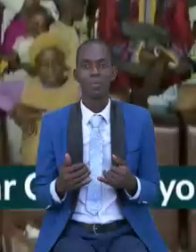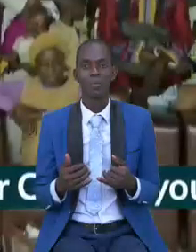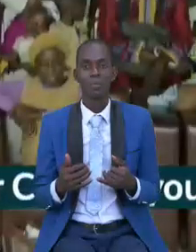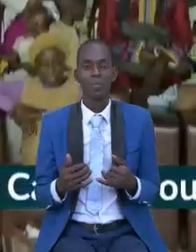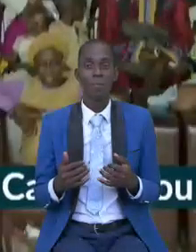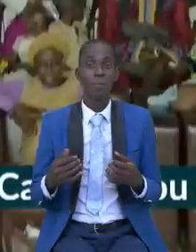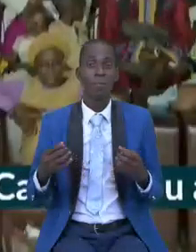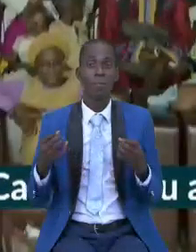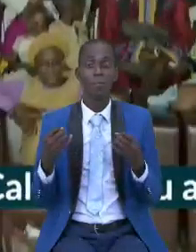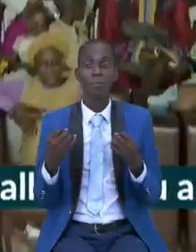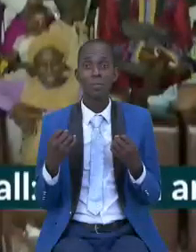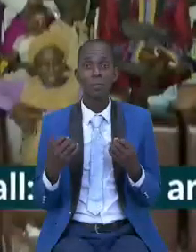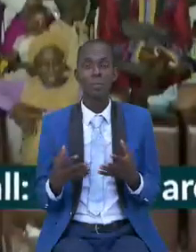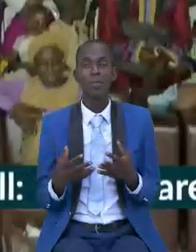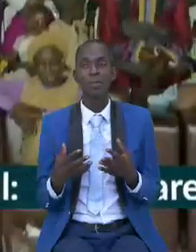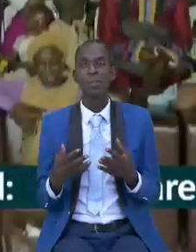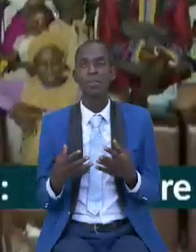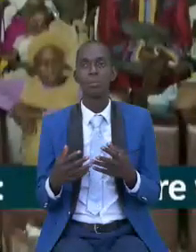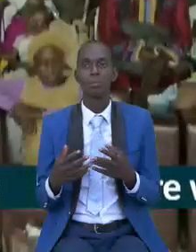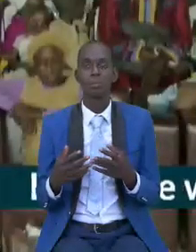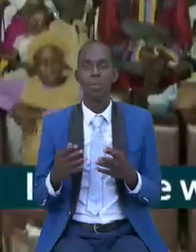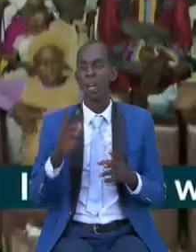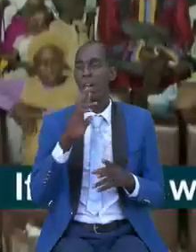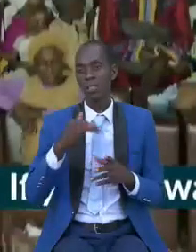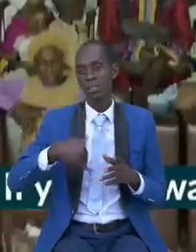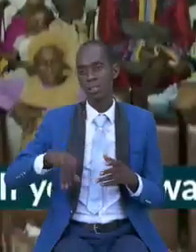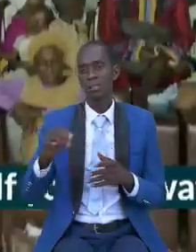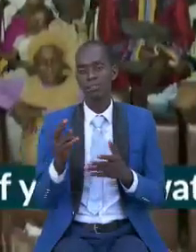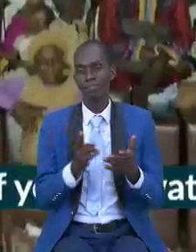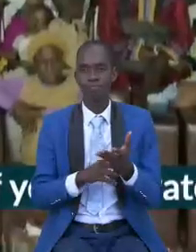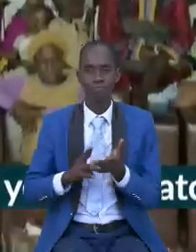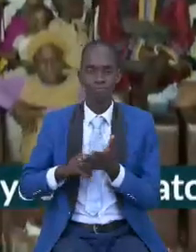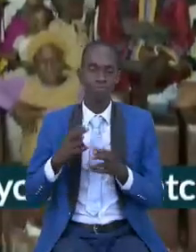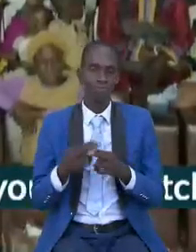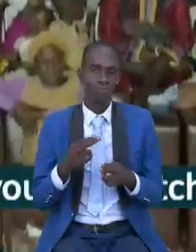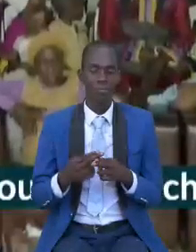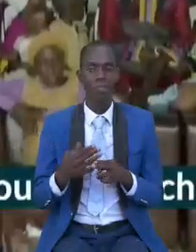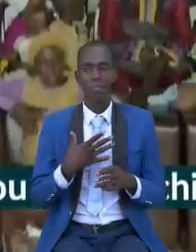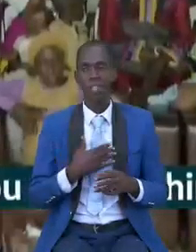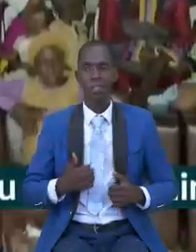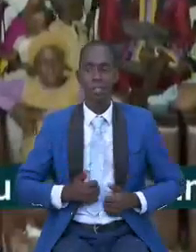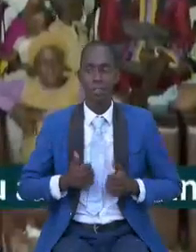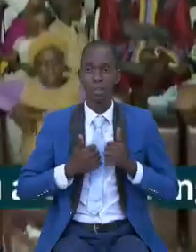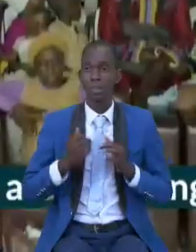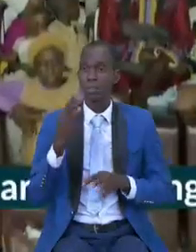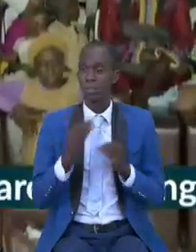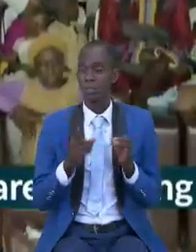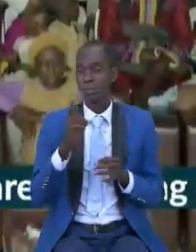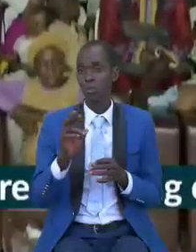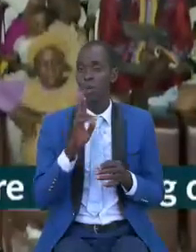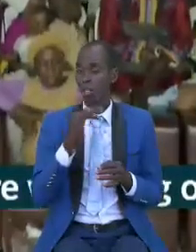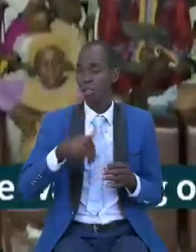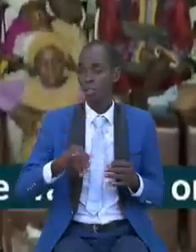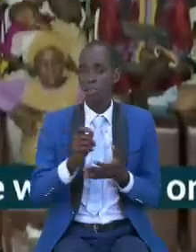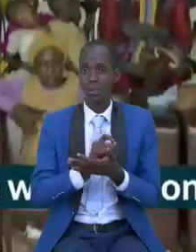are towards the gate. Let's attend to them. Even those outside there, let the